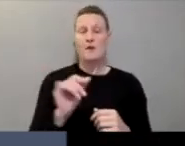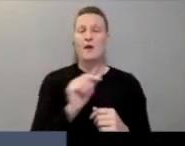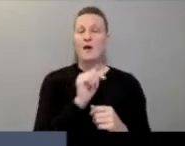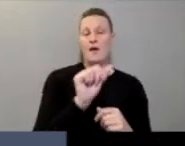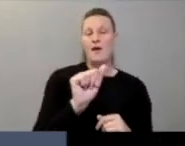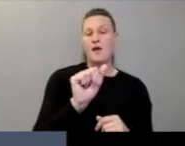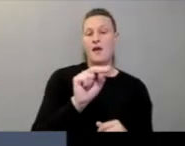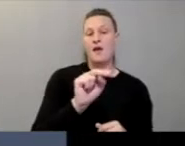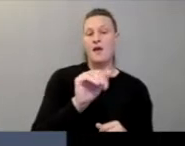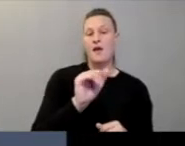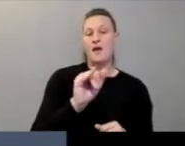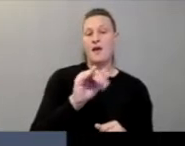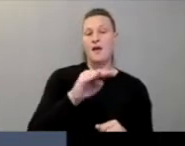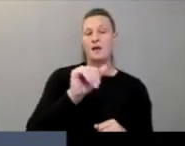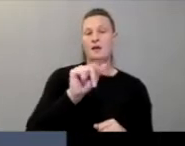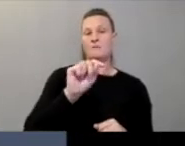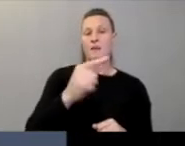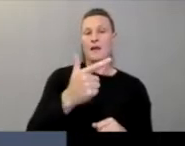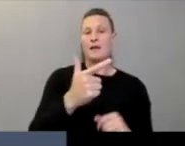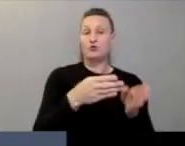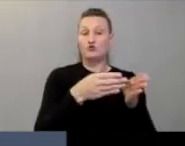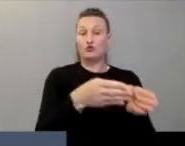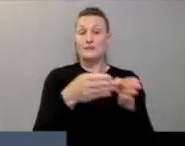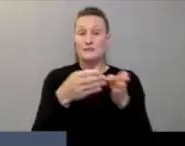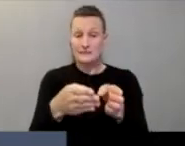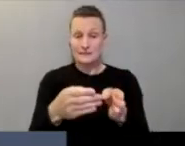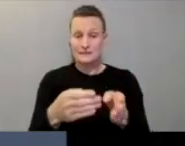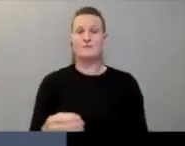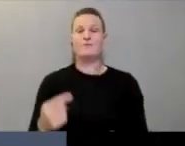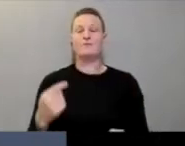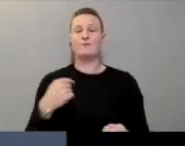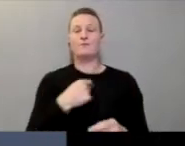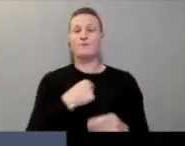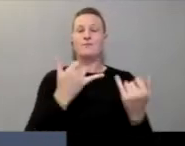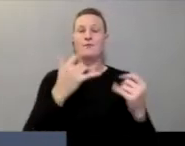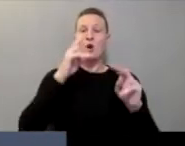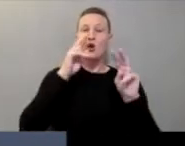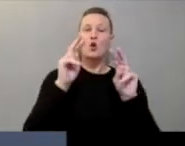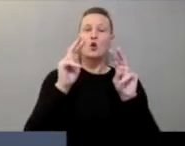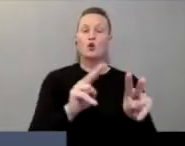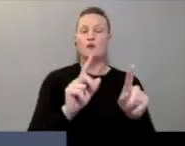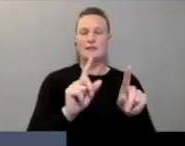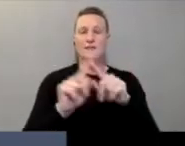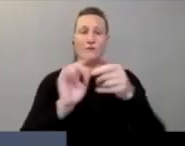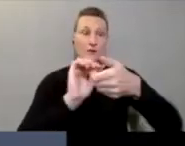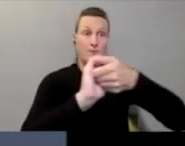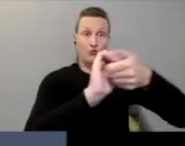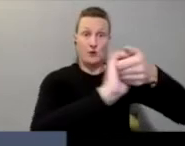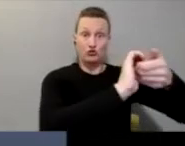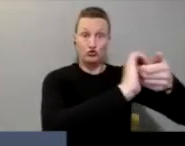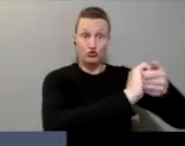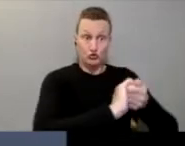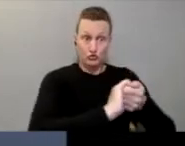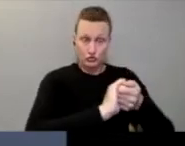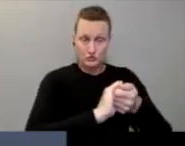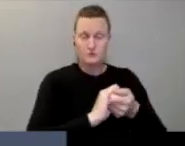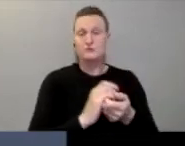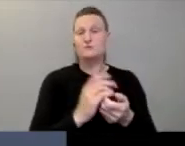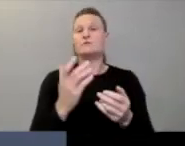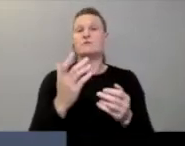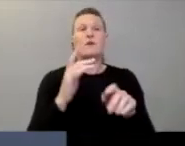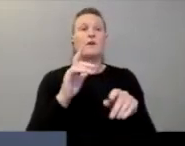is we look at artists and collectives that want to animate or create work that is in a laneway or a